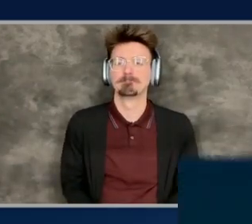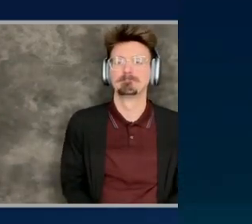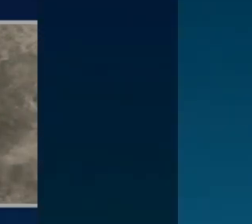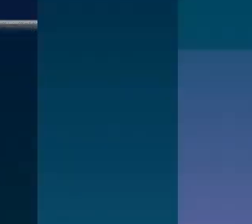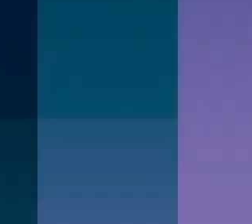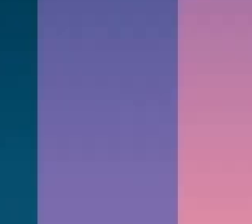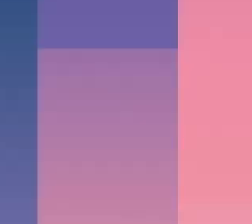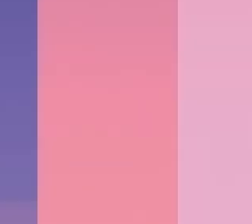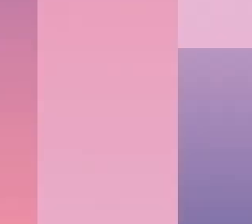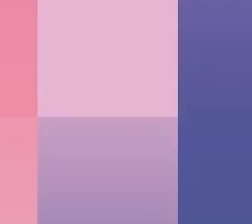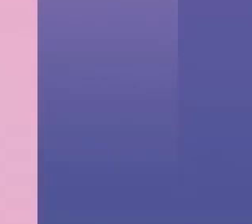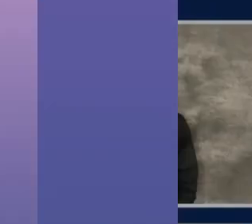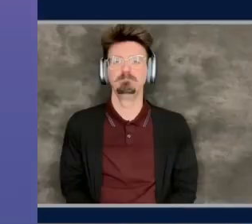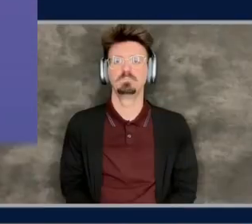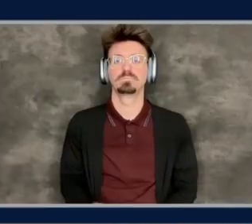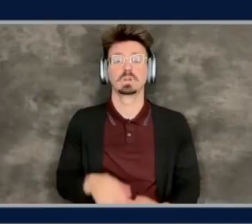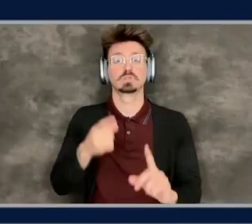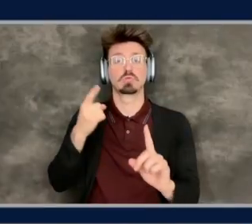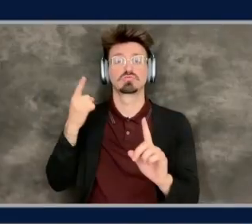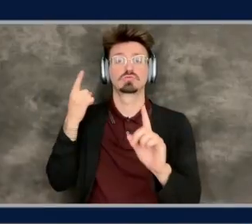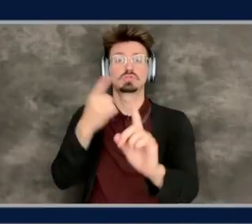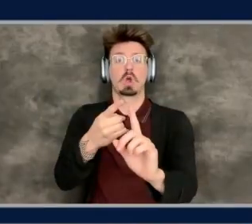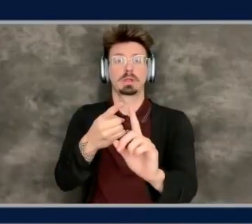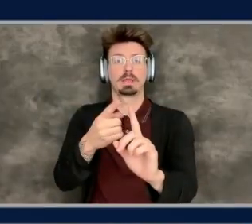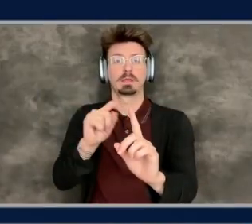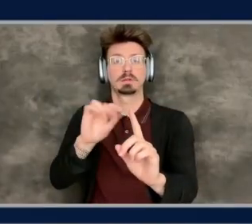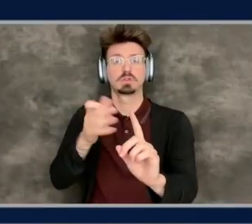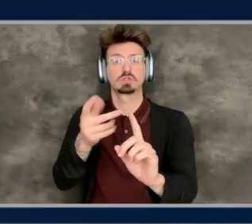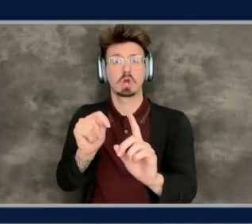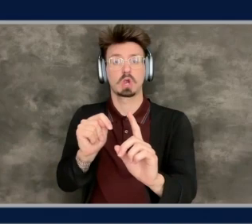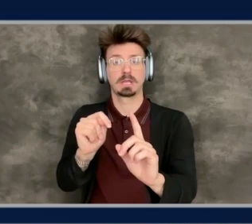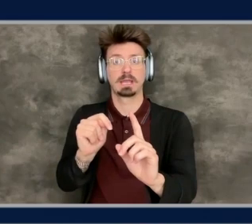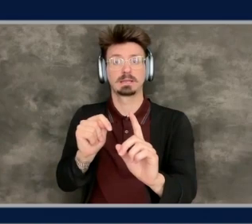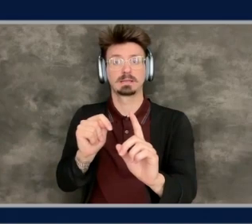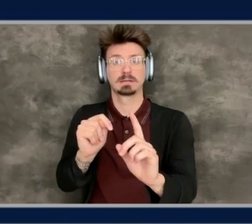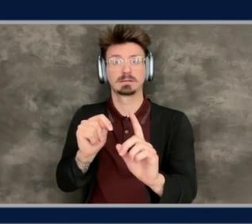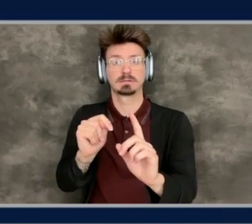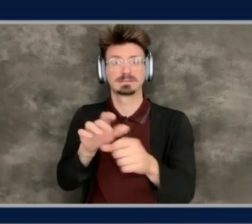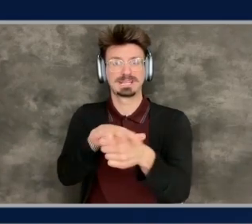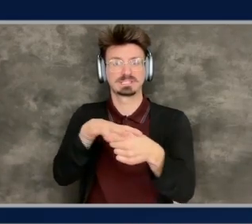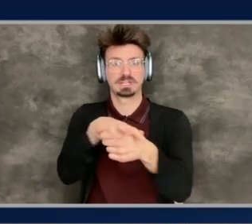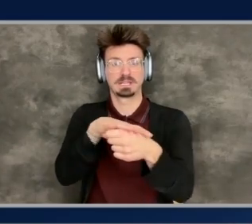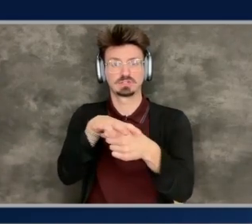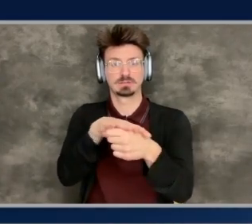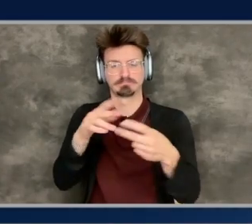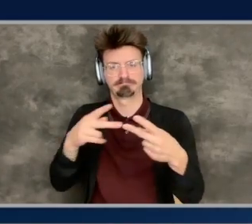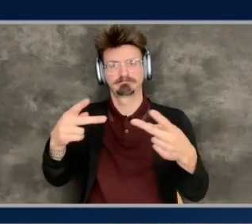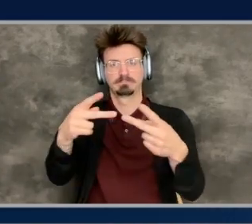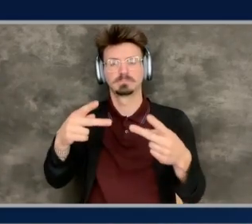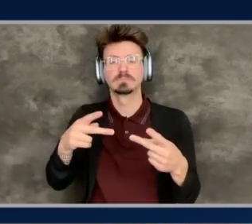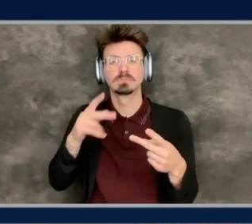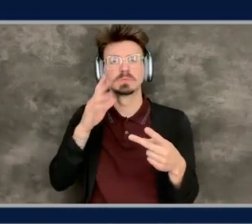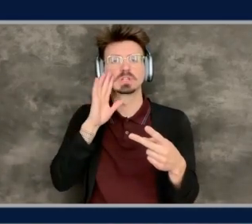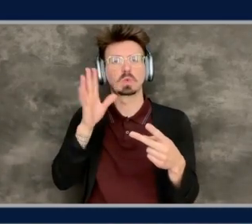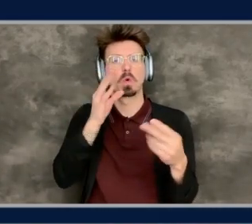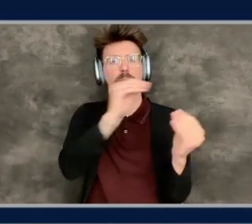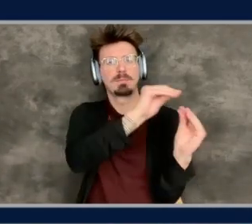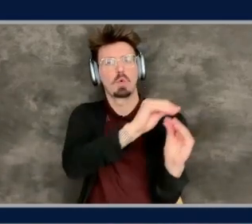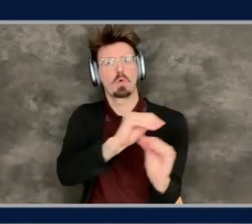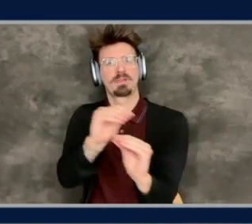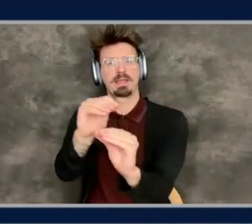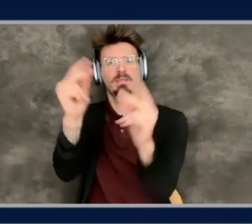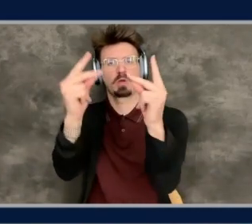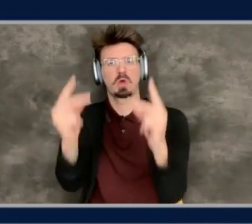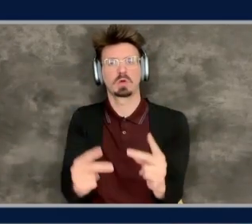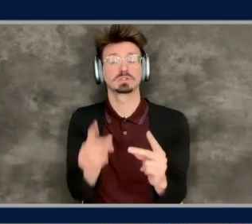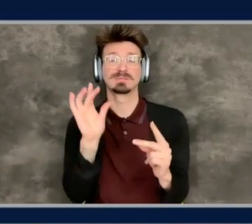target branch destination. This okay. is the branch where Amazon Q will be like committing the code. So let's go into GitHub and we can check